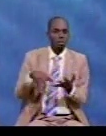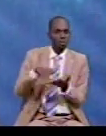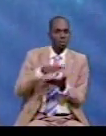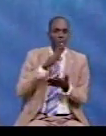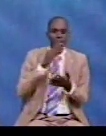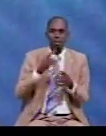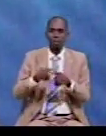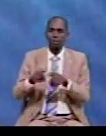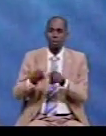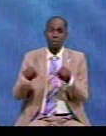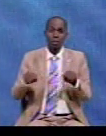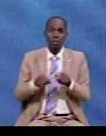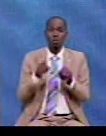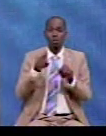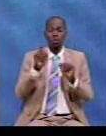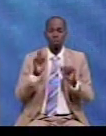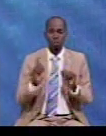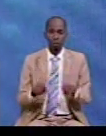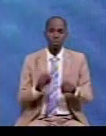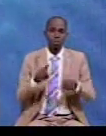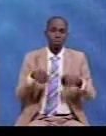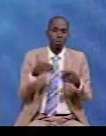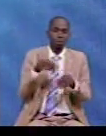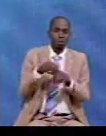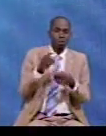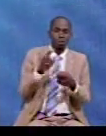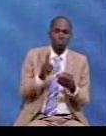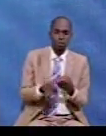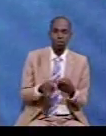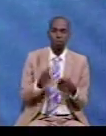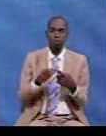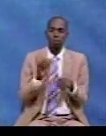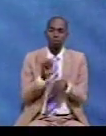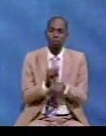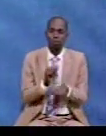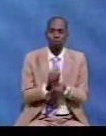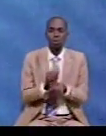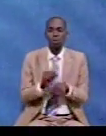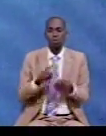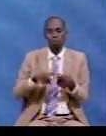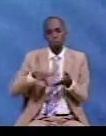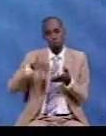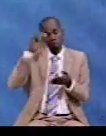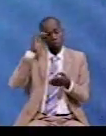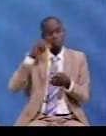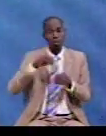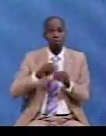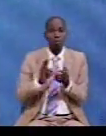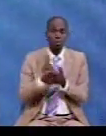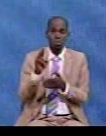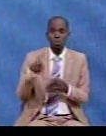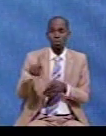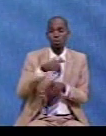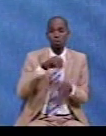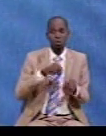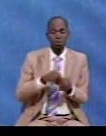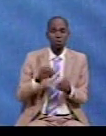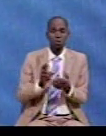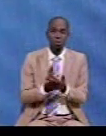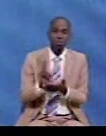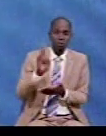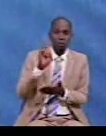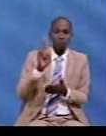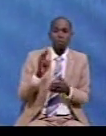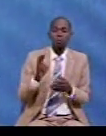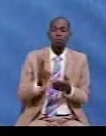of the universities. Those of you in Ghana, the University of Ghana, Kwame Nkrumah University of Science and Technology,